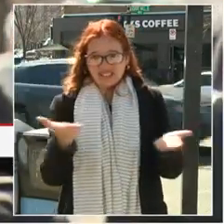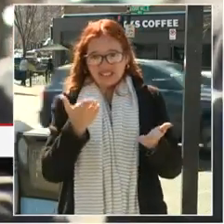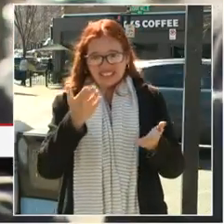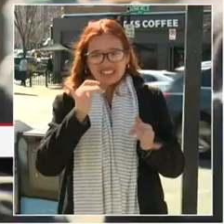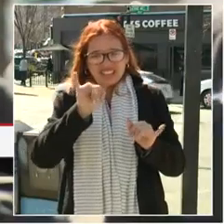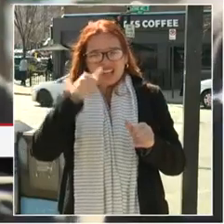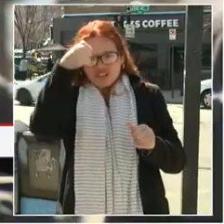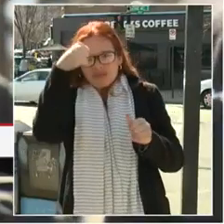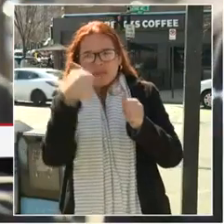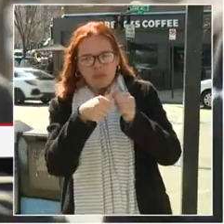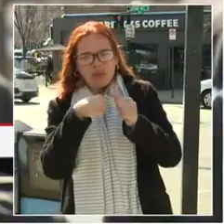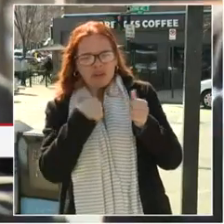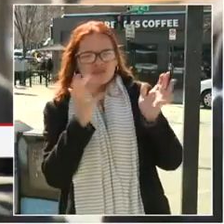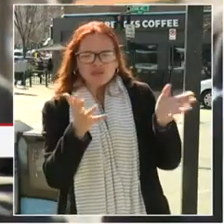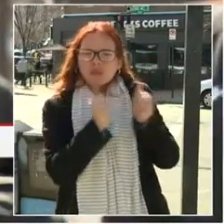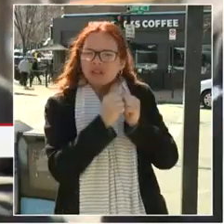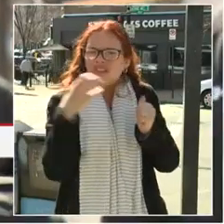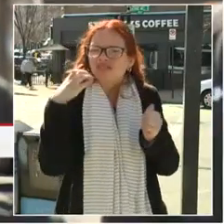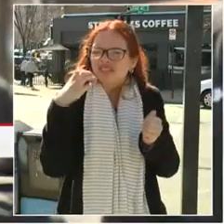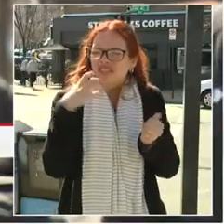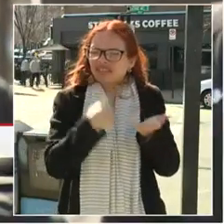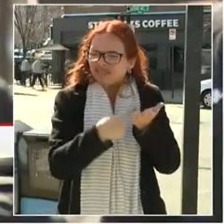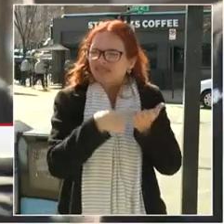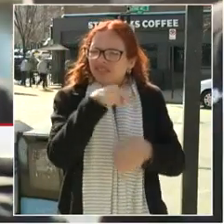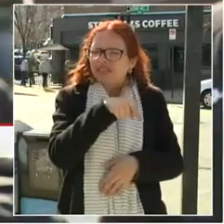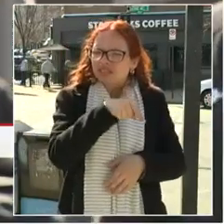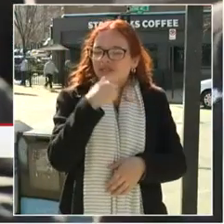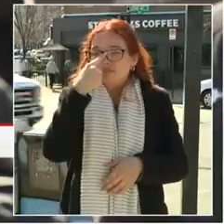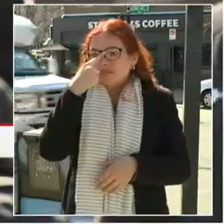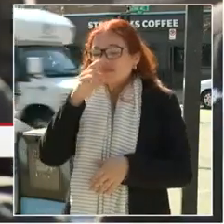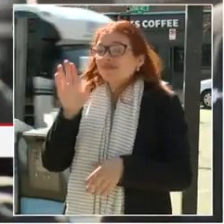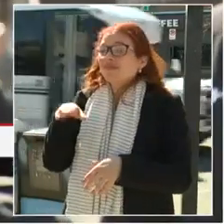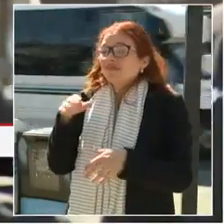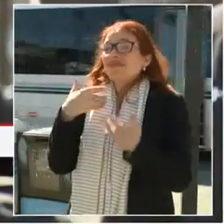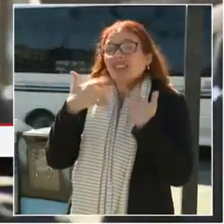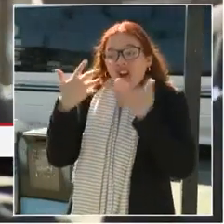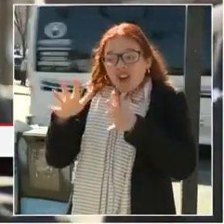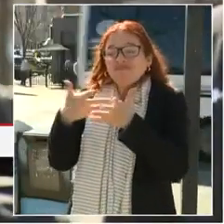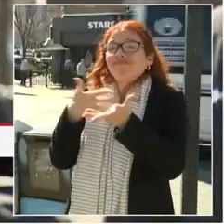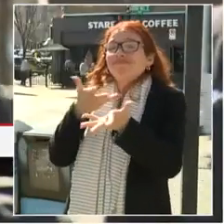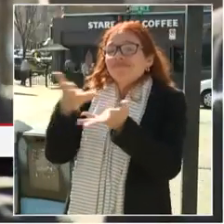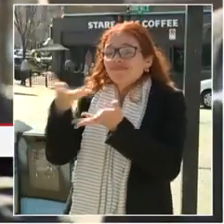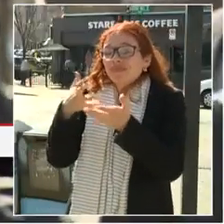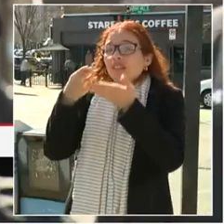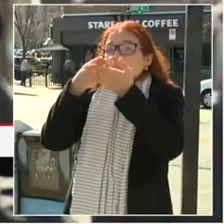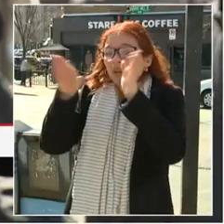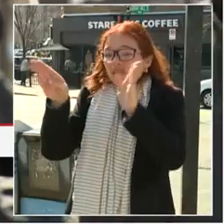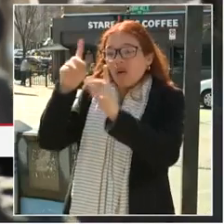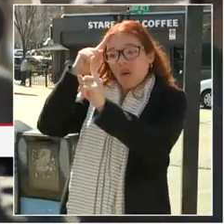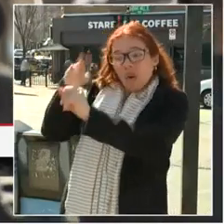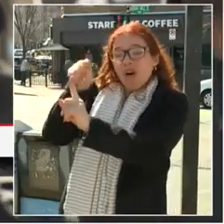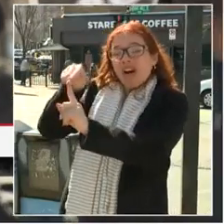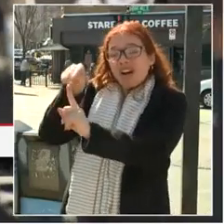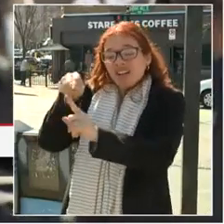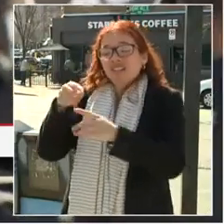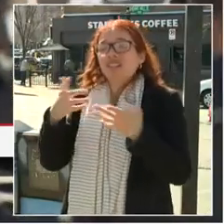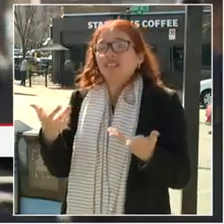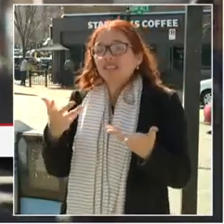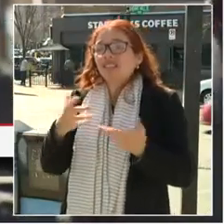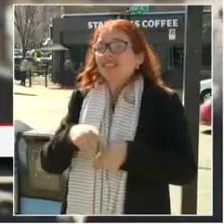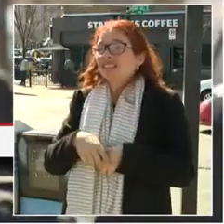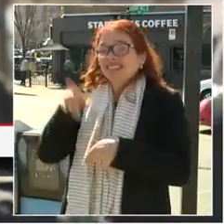chairman about. As I said, we chatted, I'm pretty sure, about the broad goal that there wouldn't be a